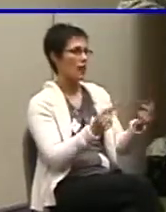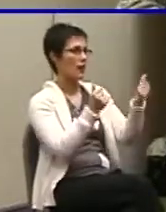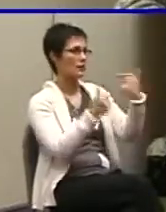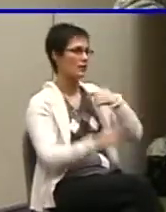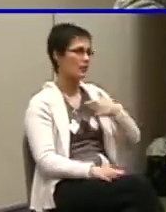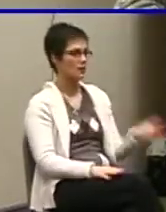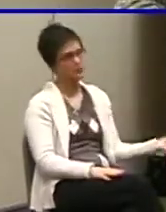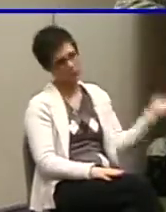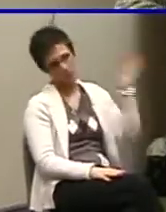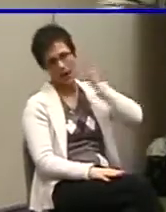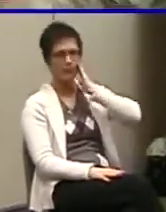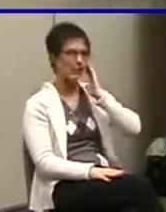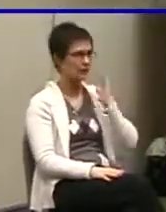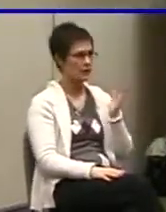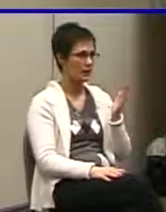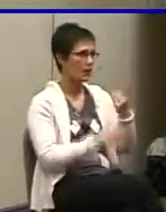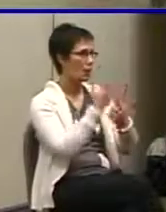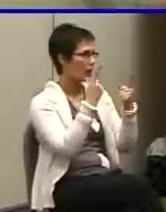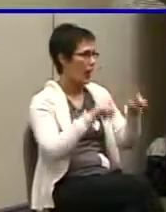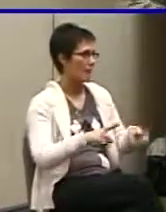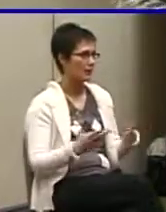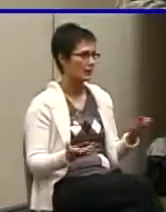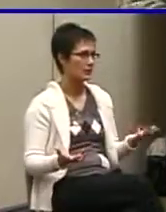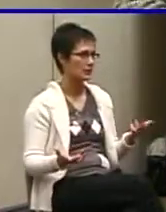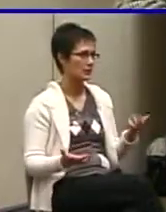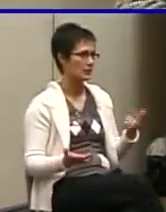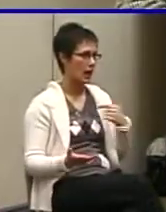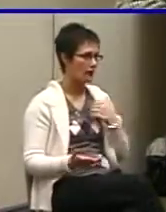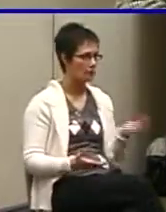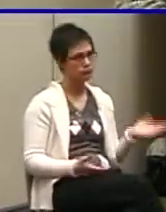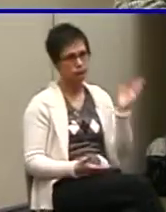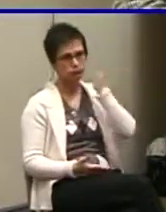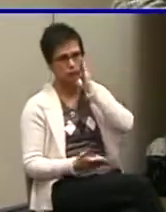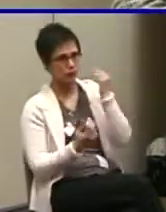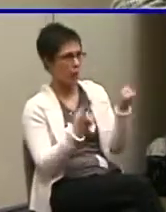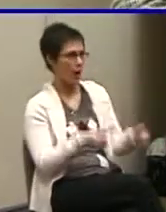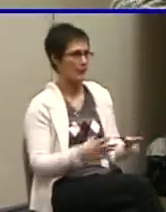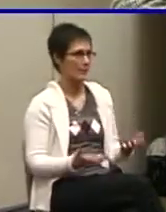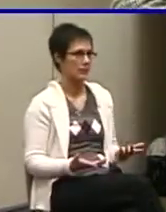head. What happens once I smack myself in the head?